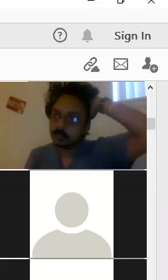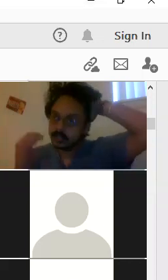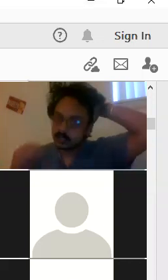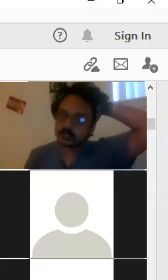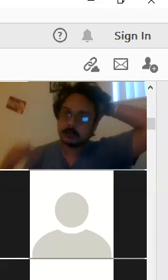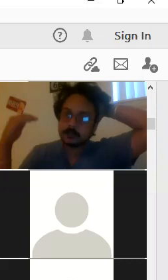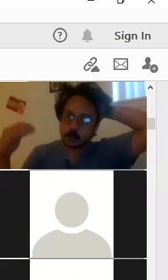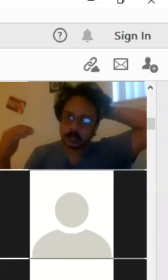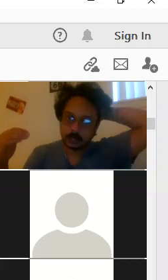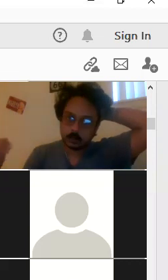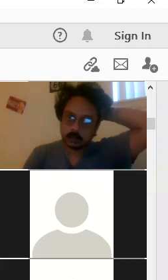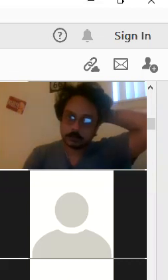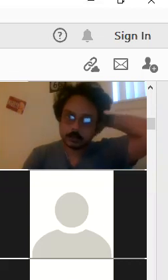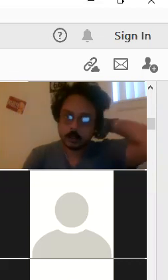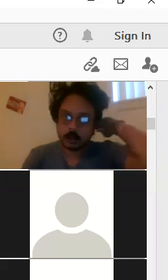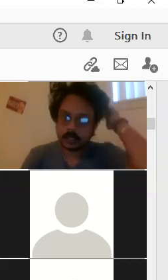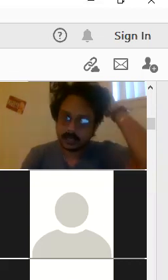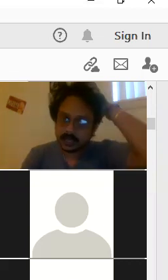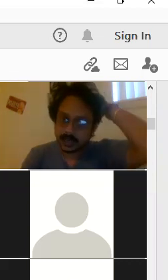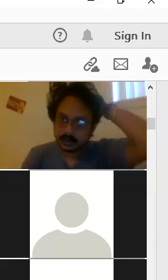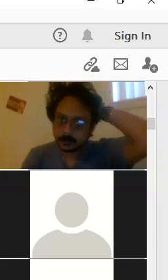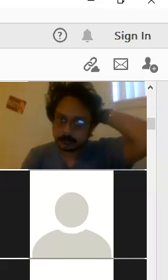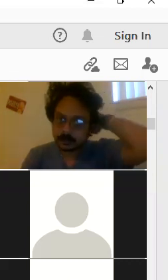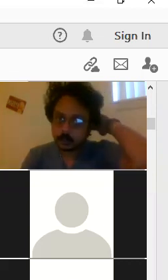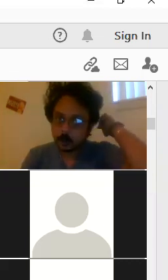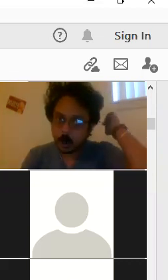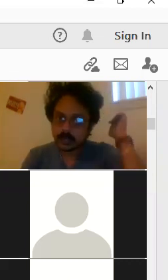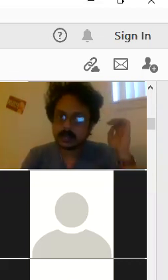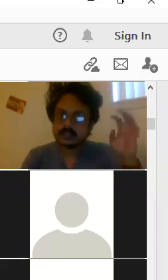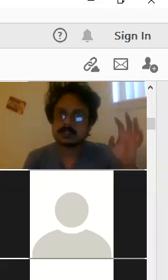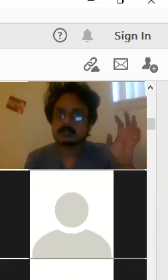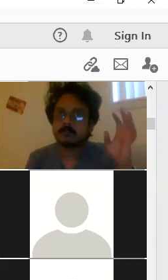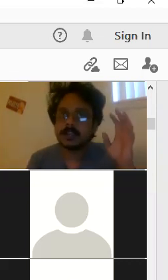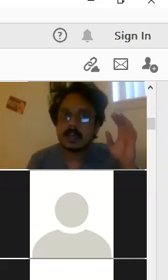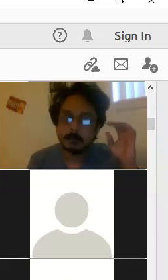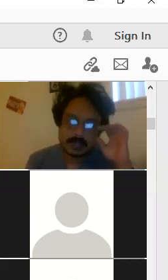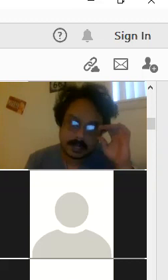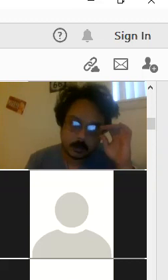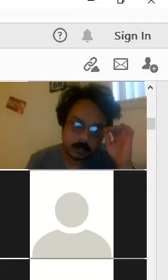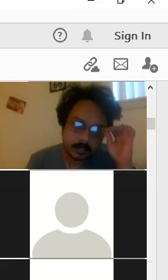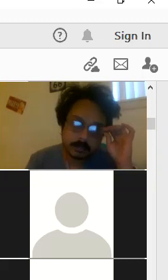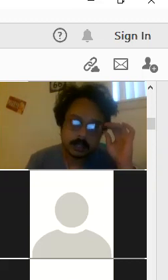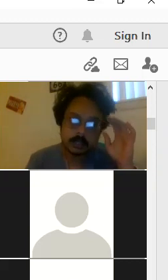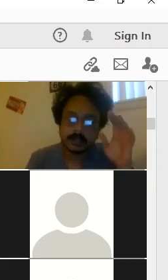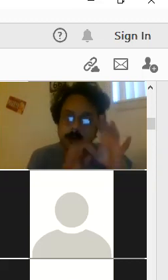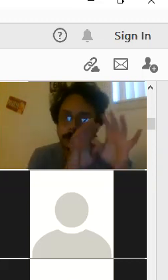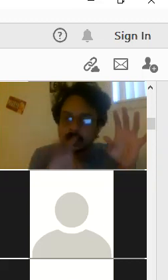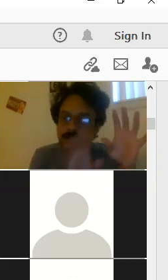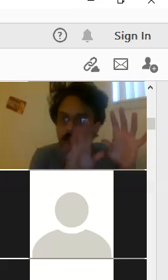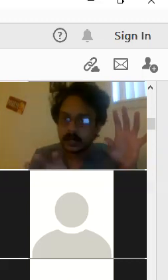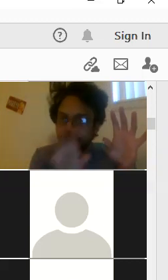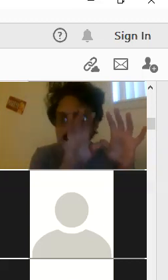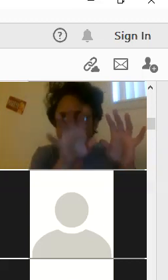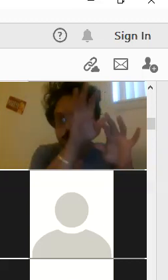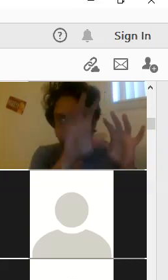some recursive sorting algorithm. On the other hand, log n is, for example, is an algorithm that